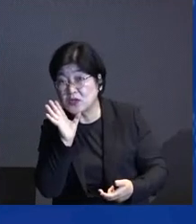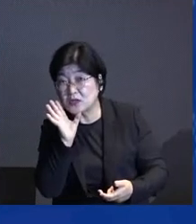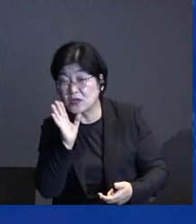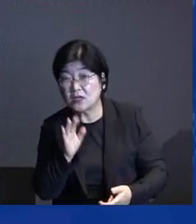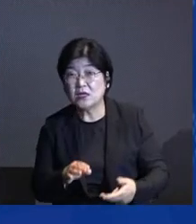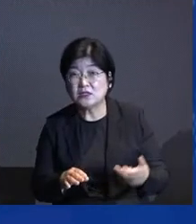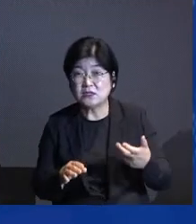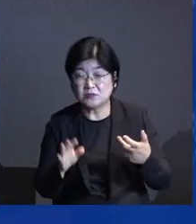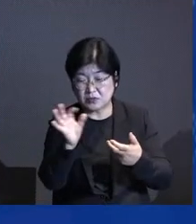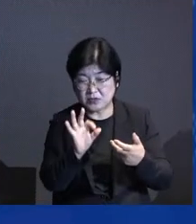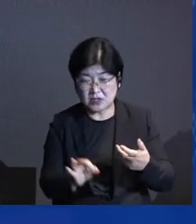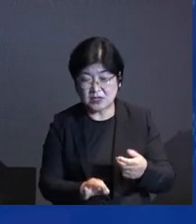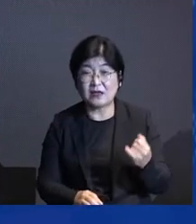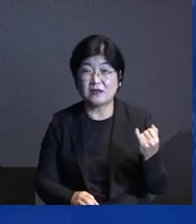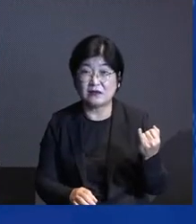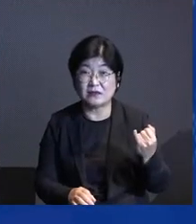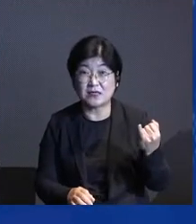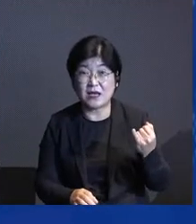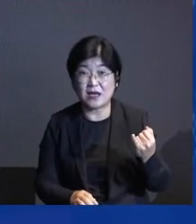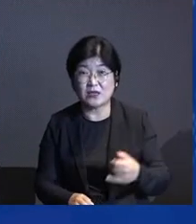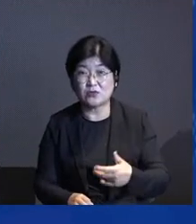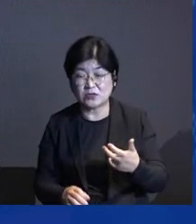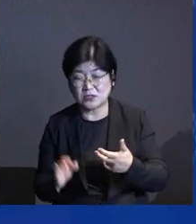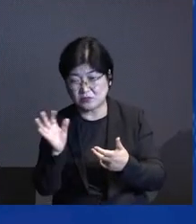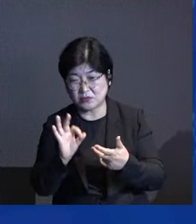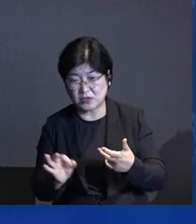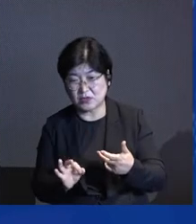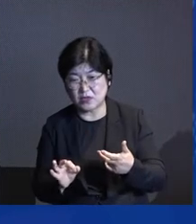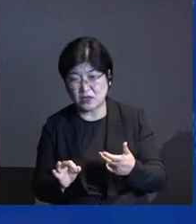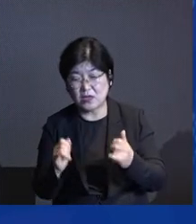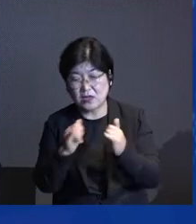economic disadvantages. This promotes the